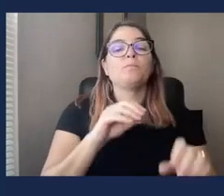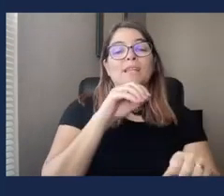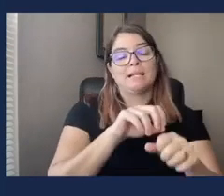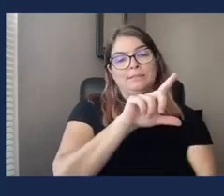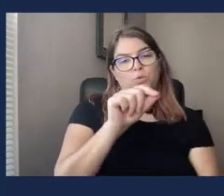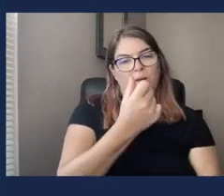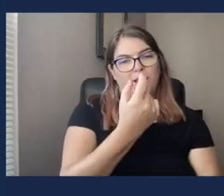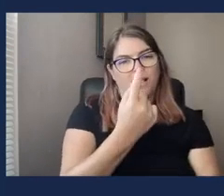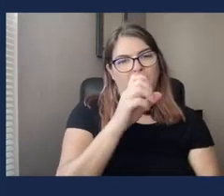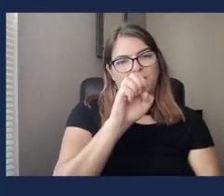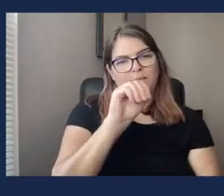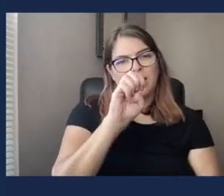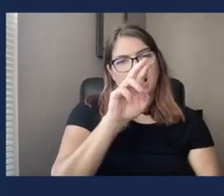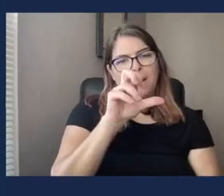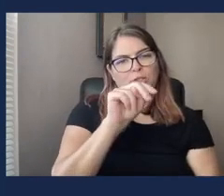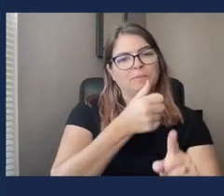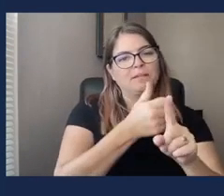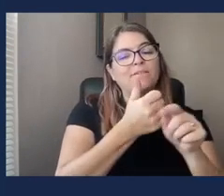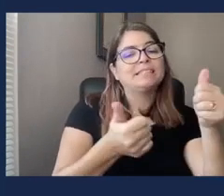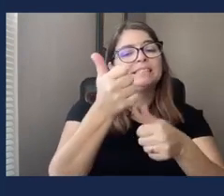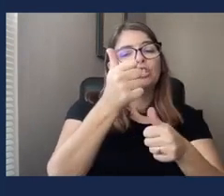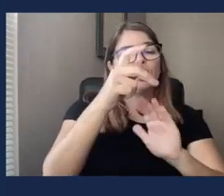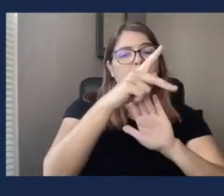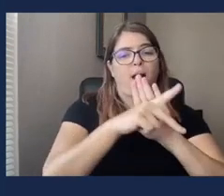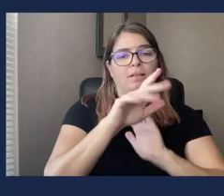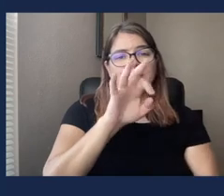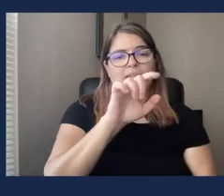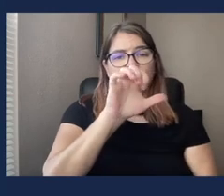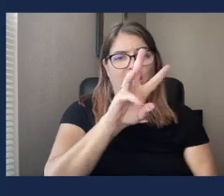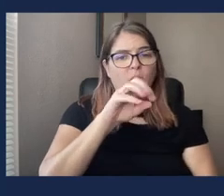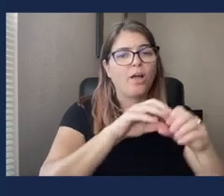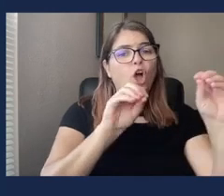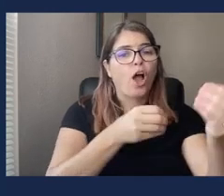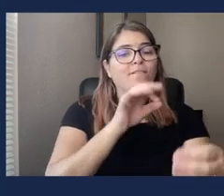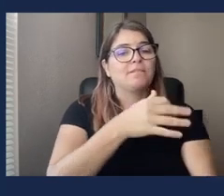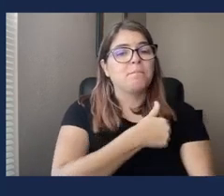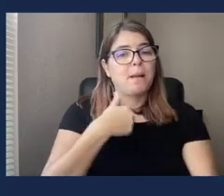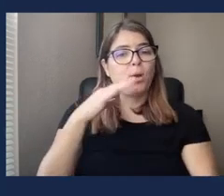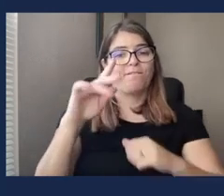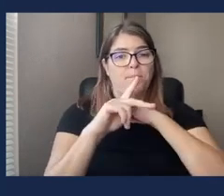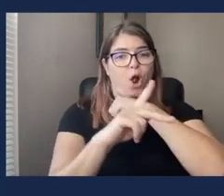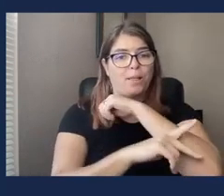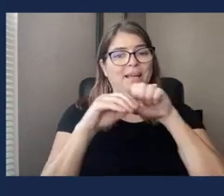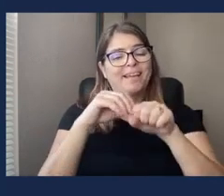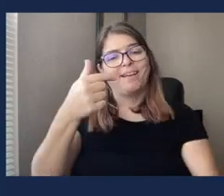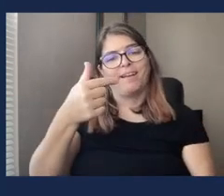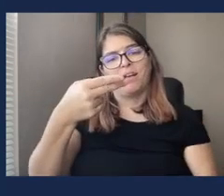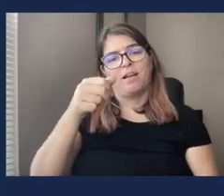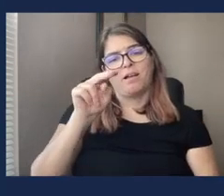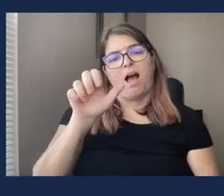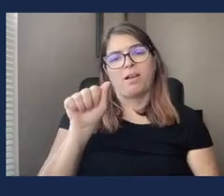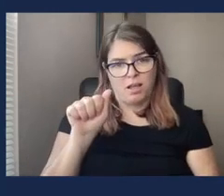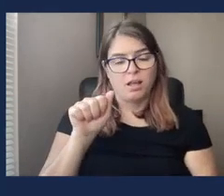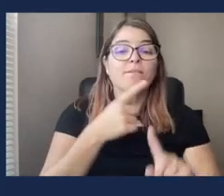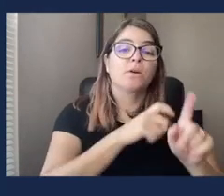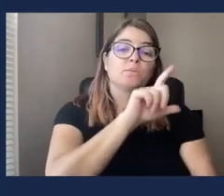was a senior policy fellow in the Office of a Member of Parliament in Ghana. From 2012 to 2013, he